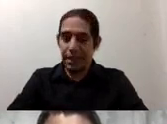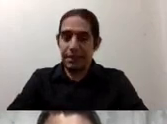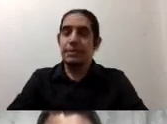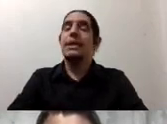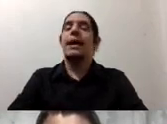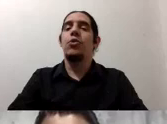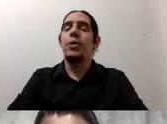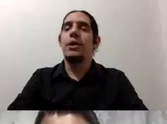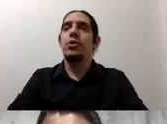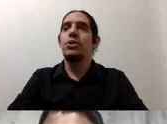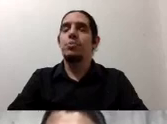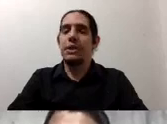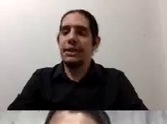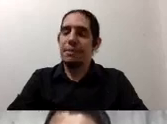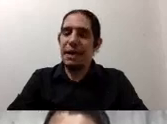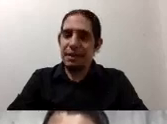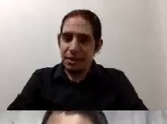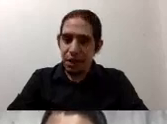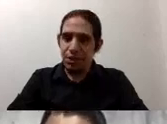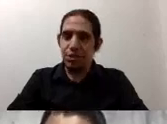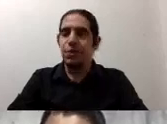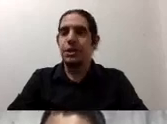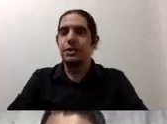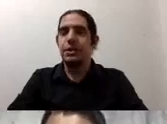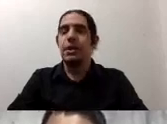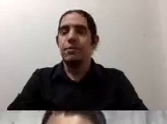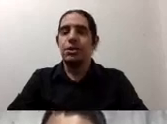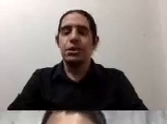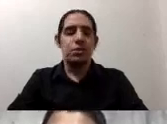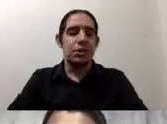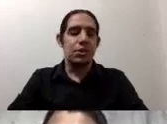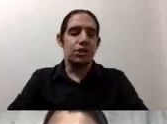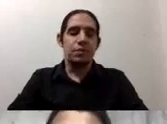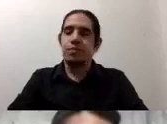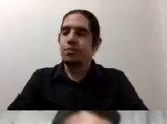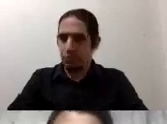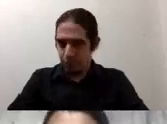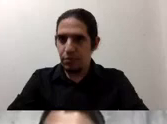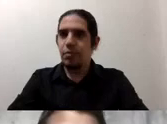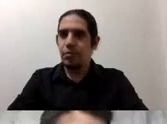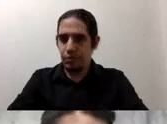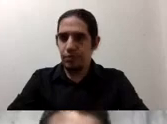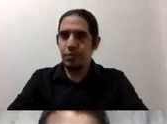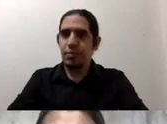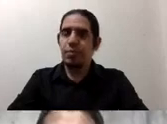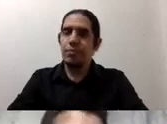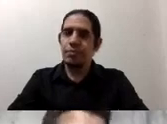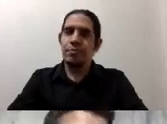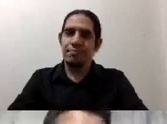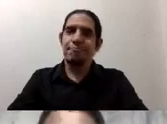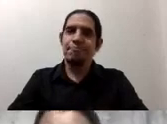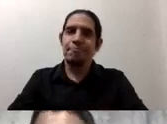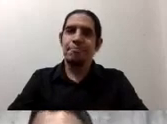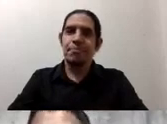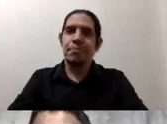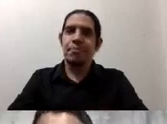In this case, now we are going to present the methodology for this research. Okay, well, hello everyone. Now, according